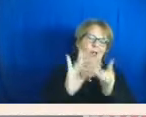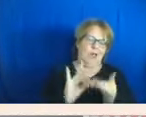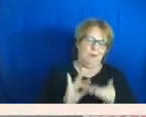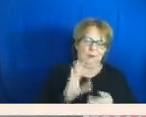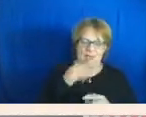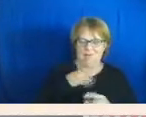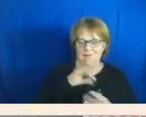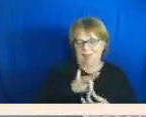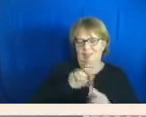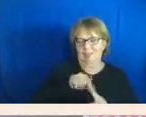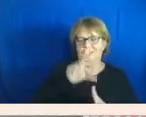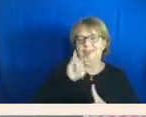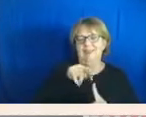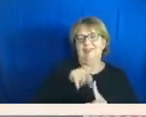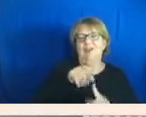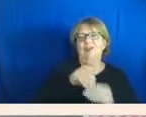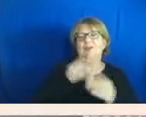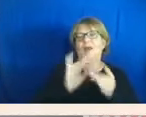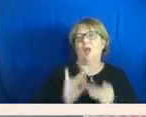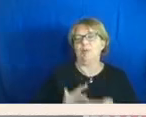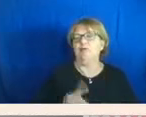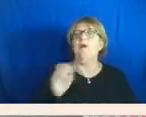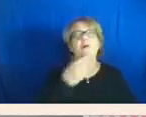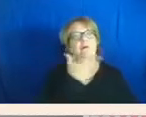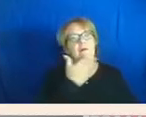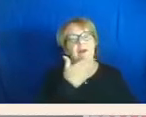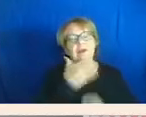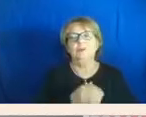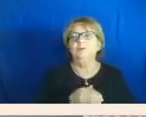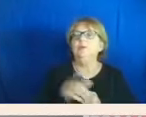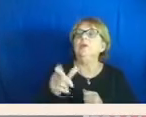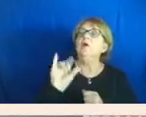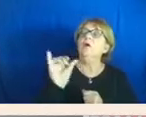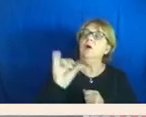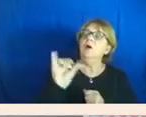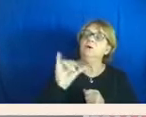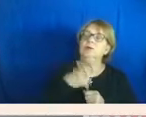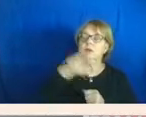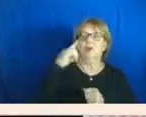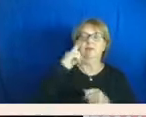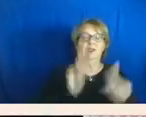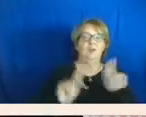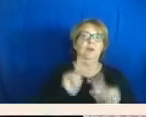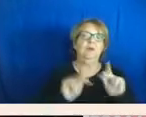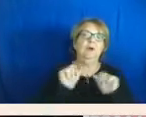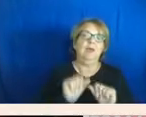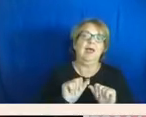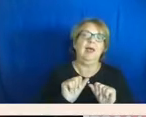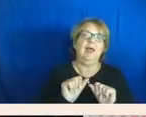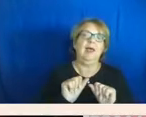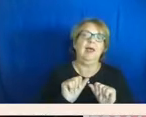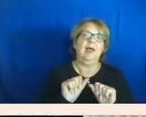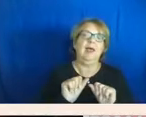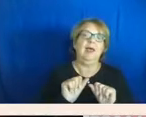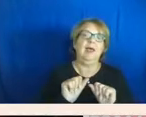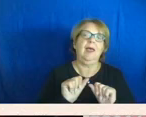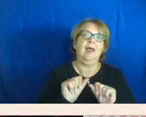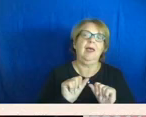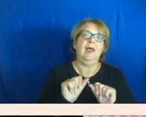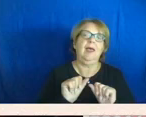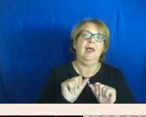you. to write it down. Thank you very much. And Heather, I also think people could go on to Florida Prosperity